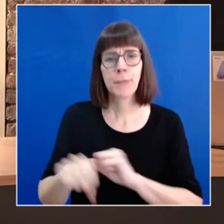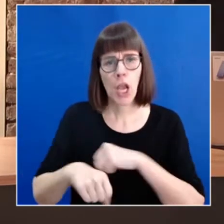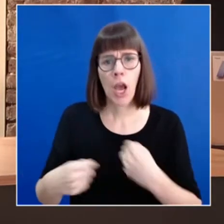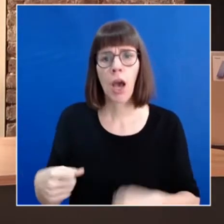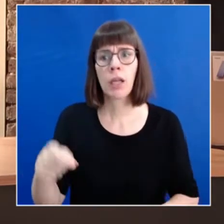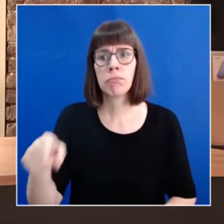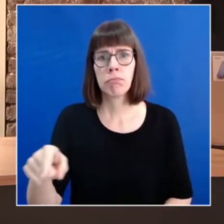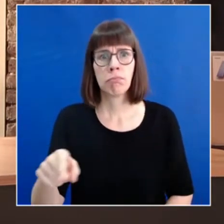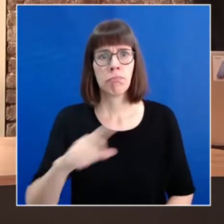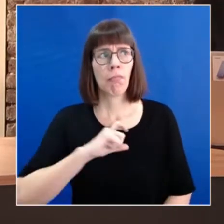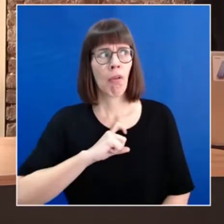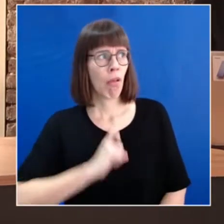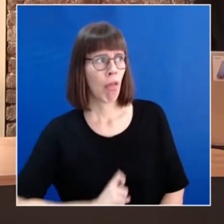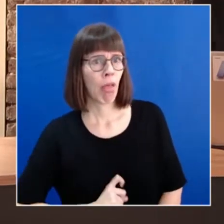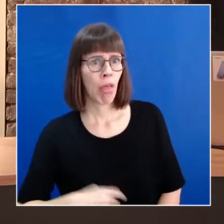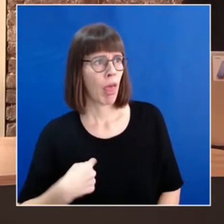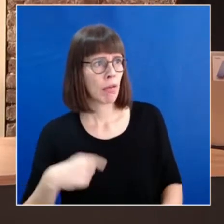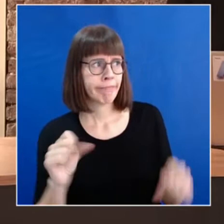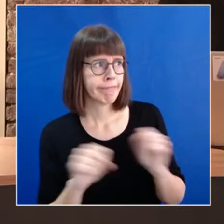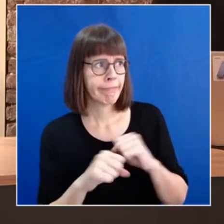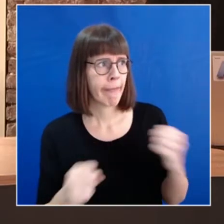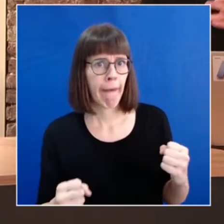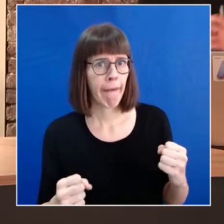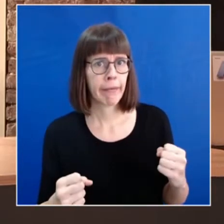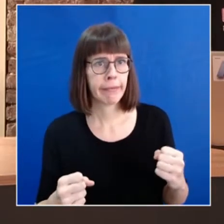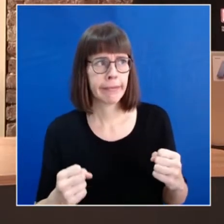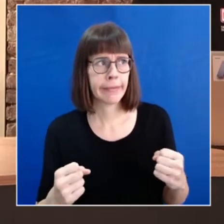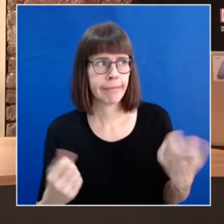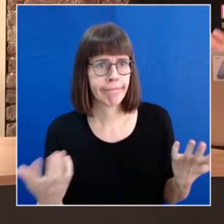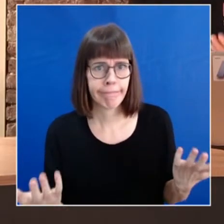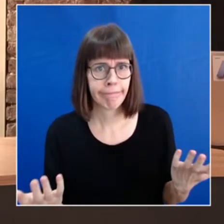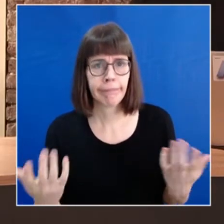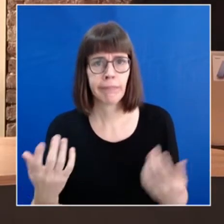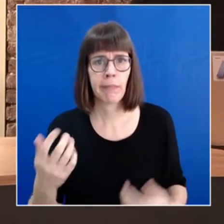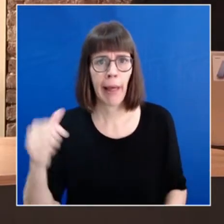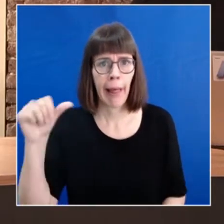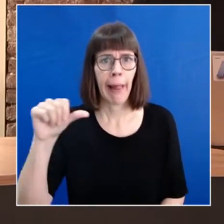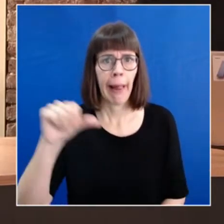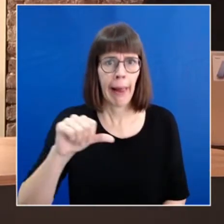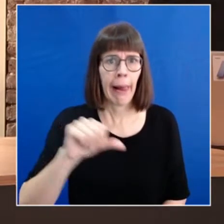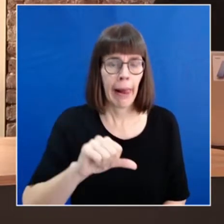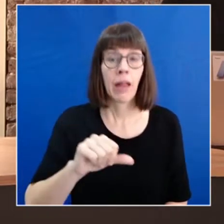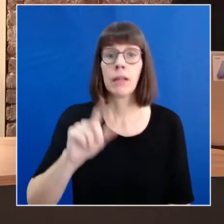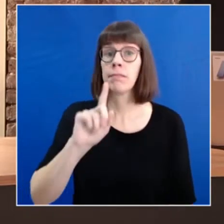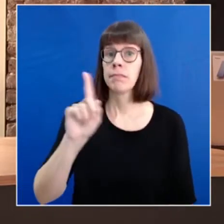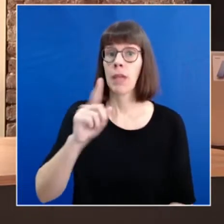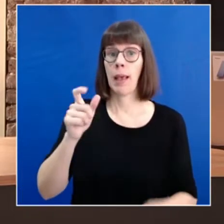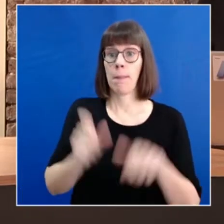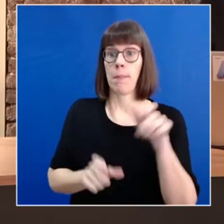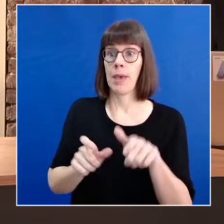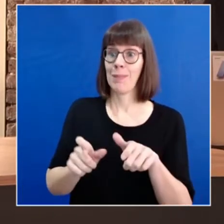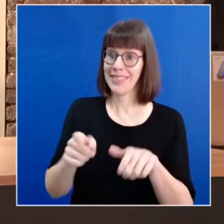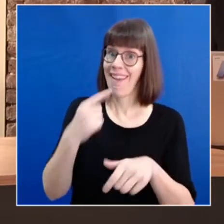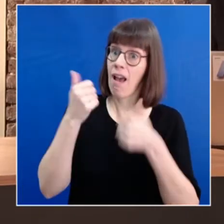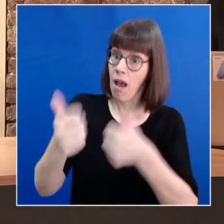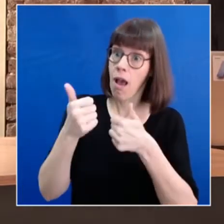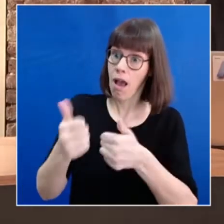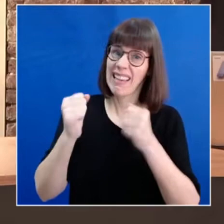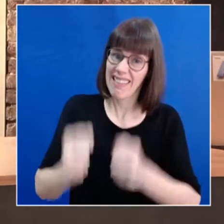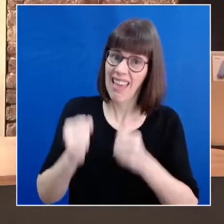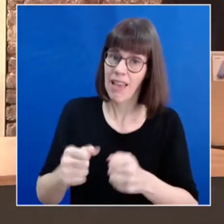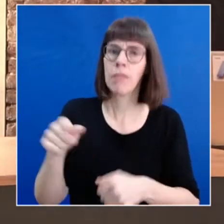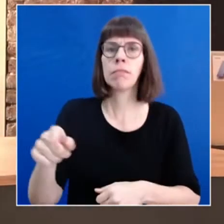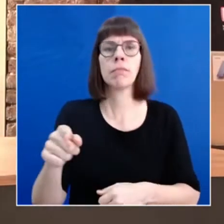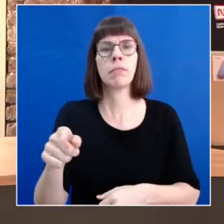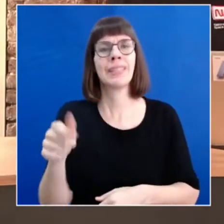disbelieve in herself and then can do less and less. And if they focus on what she can do, then maybe she can do more and more.